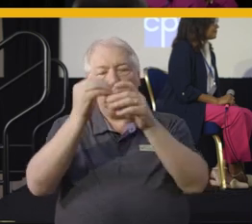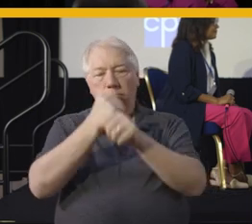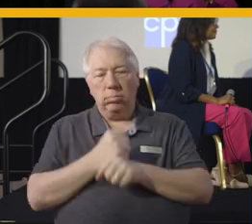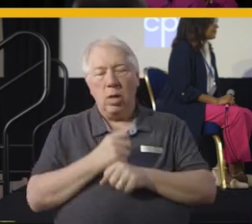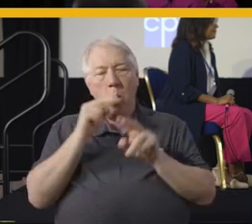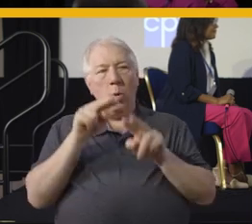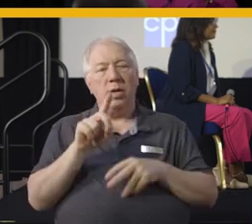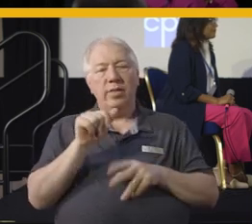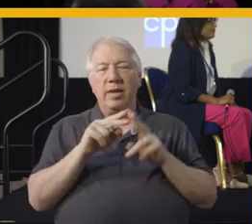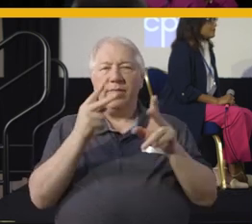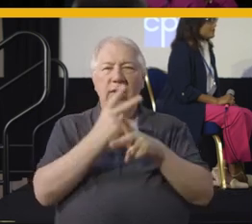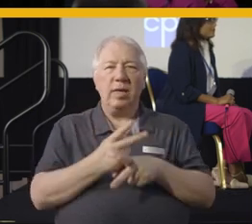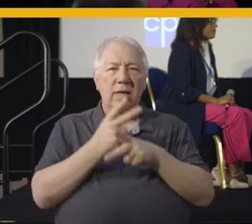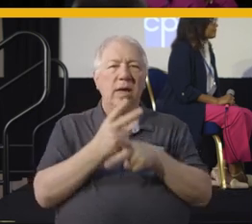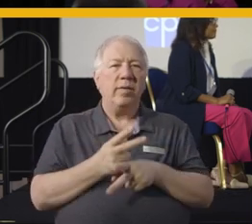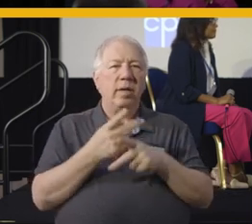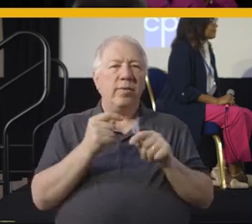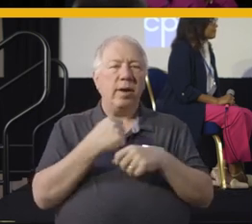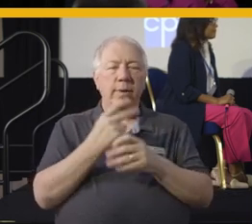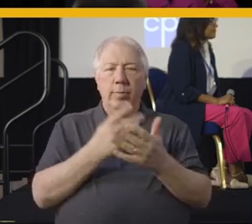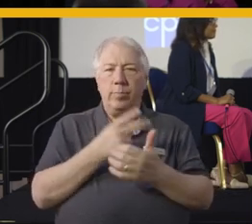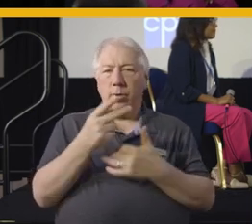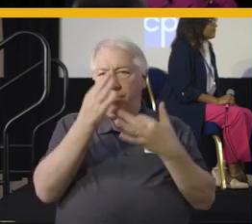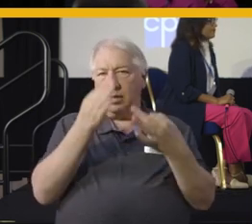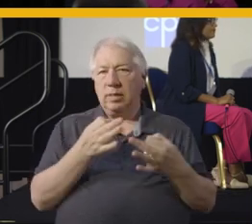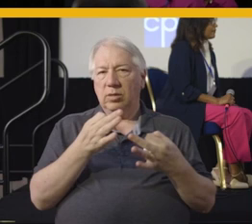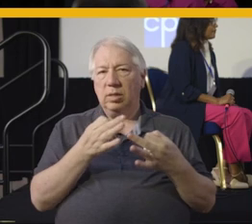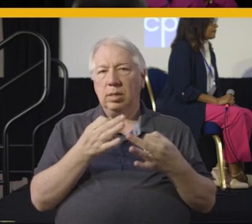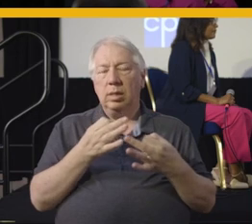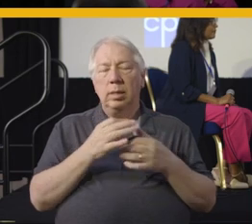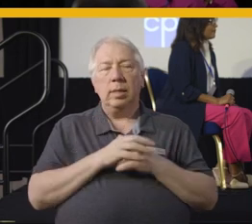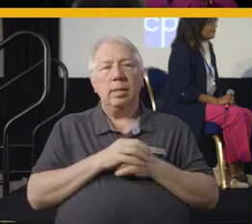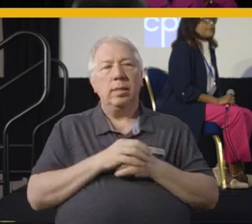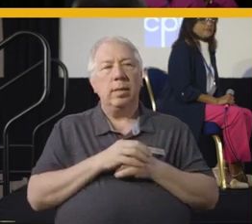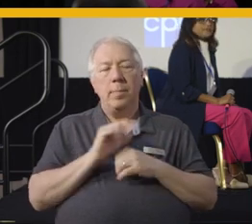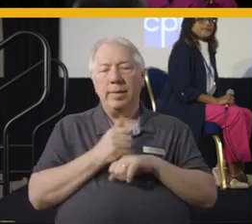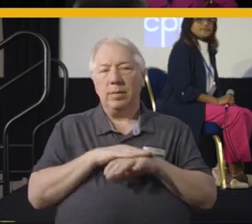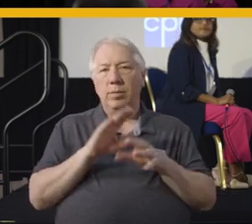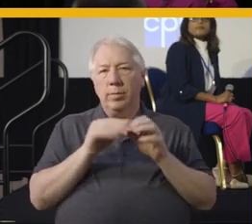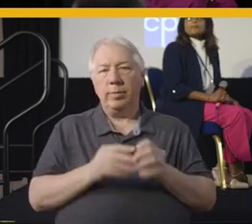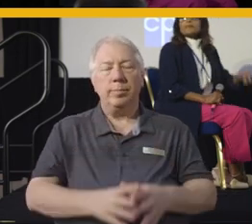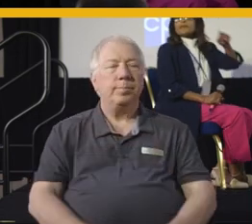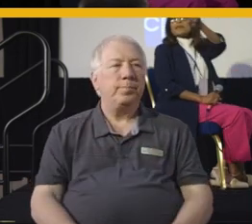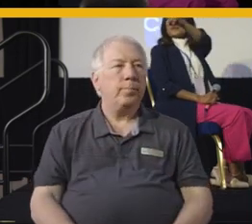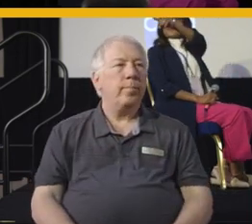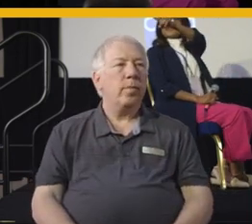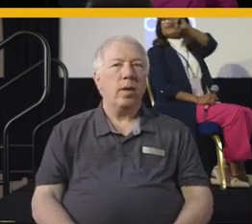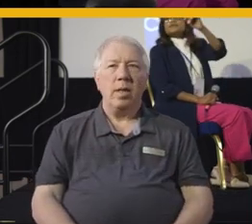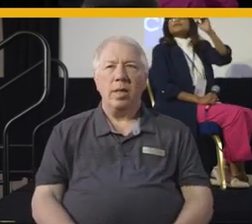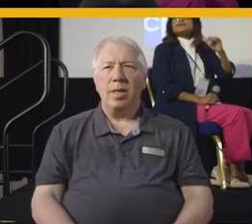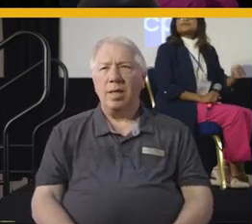we look at the data very carefully and try to make programming decisions and audience development decisions based on that.